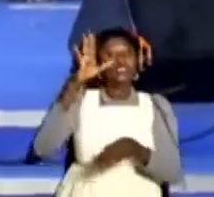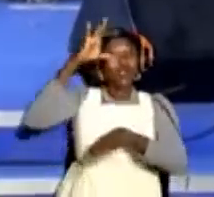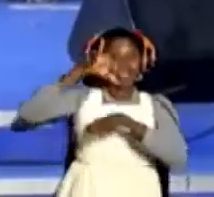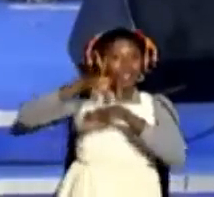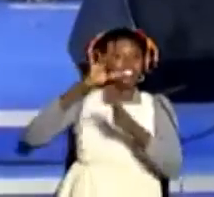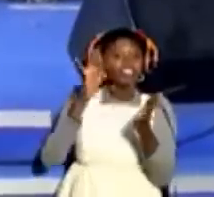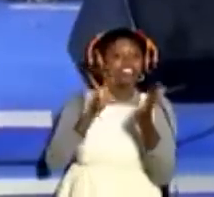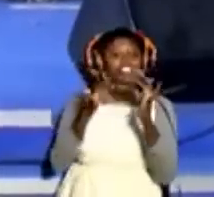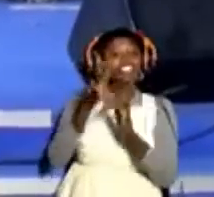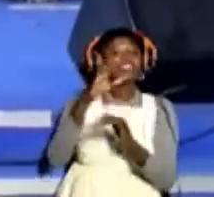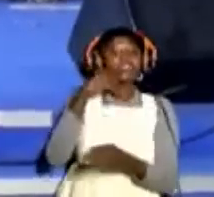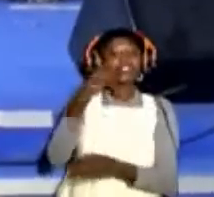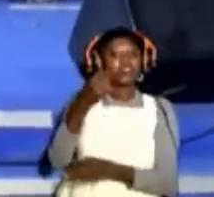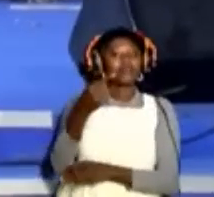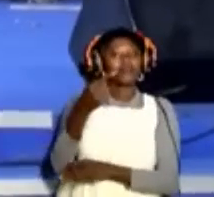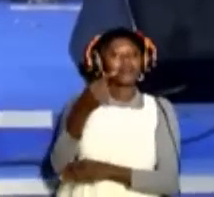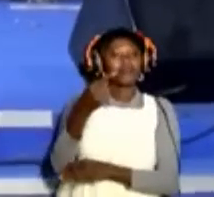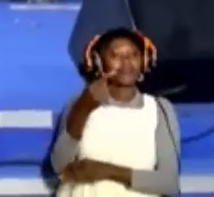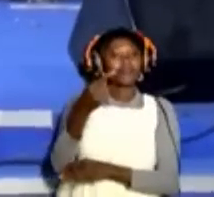Jesus said,